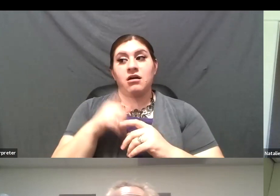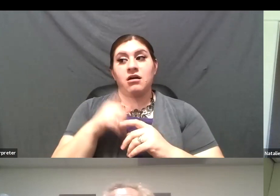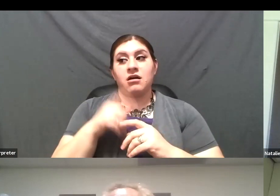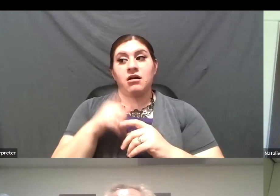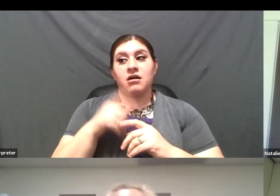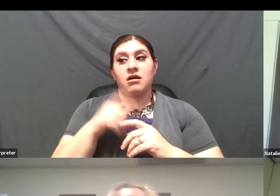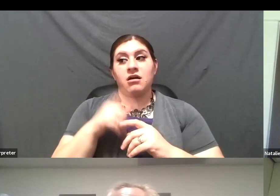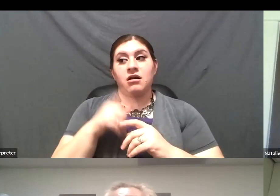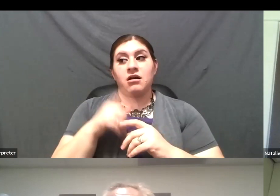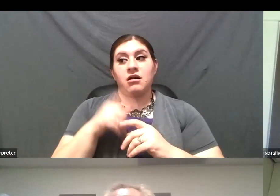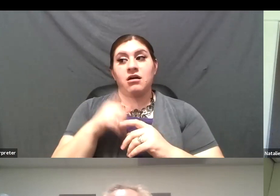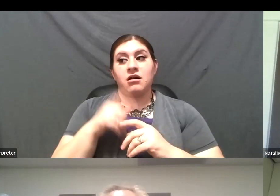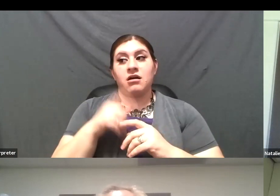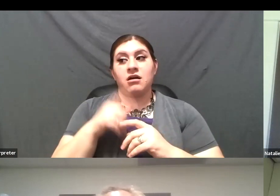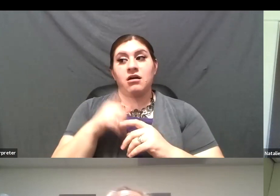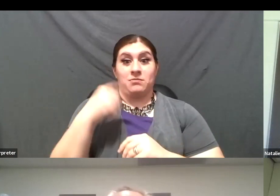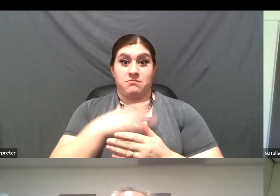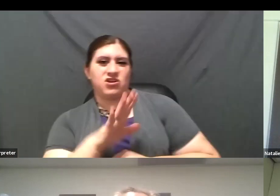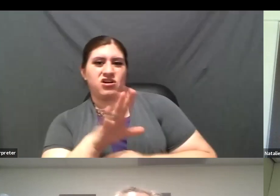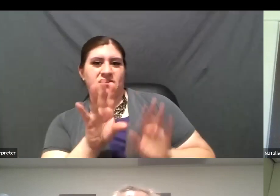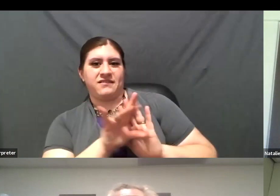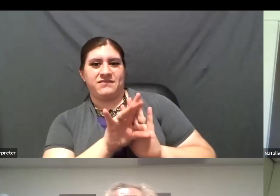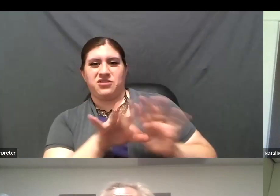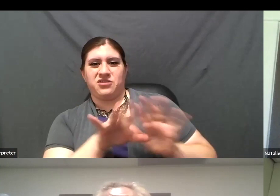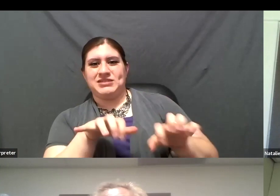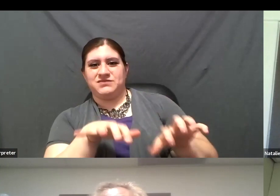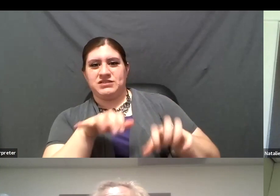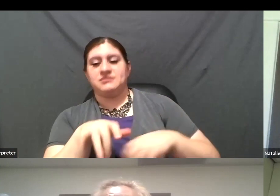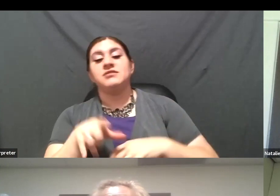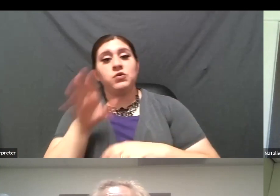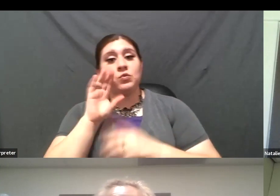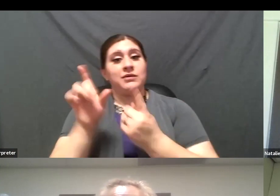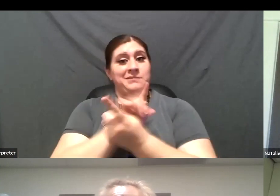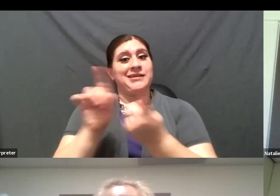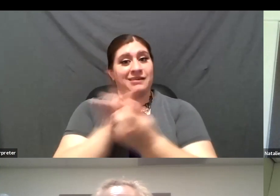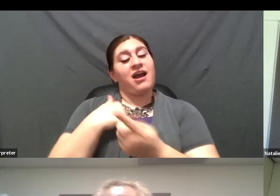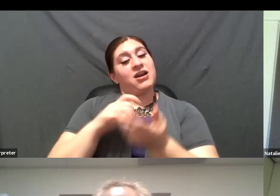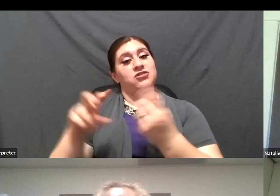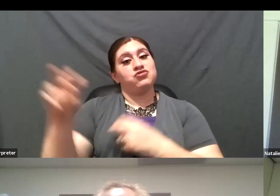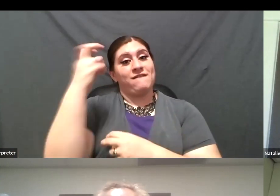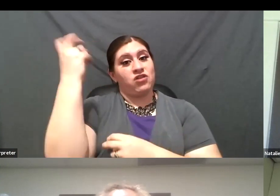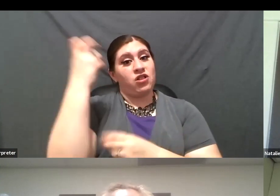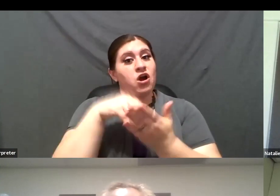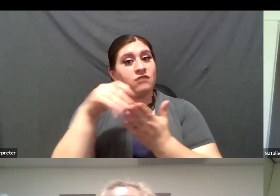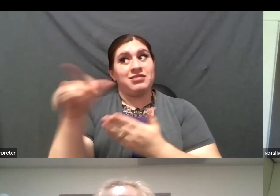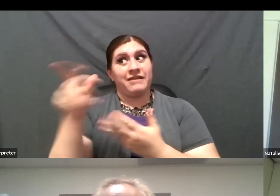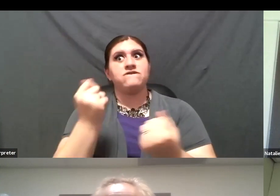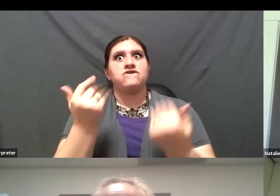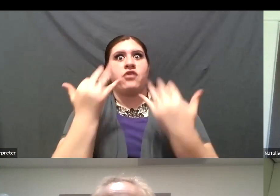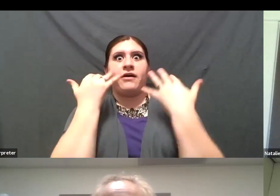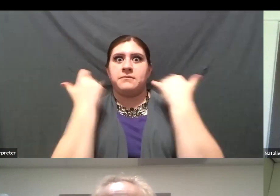you will ever meet on this earth. And I travel a lot, so that's saying a lot to say how wonderful the Belizeans